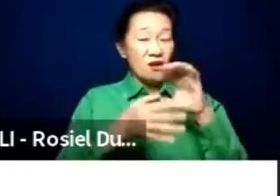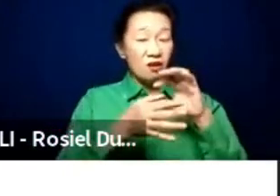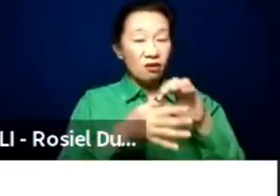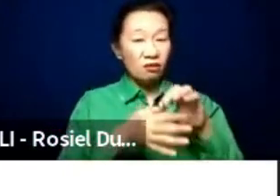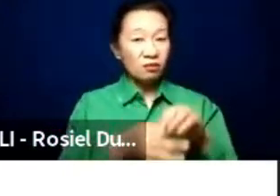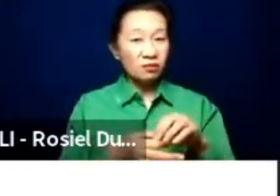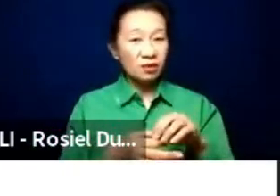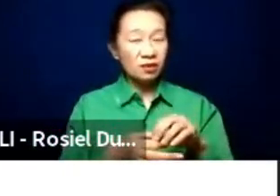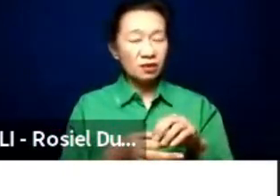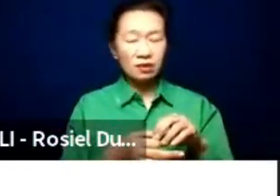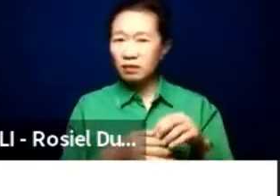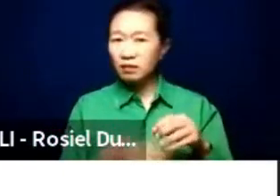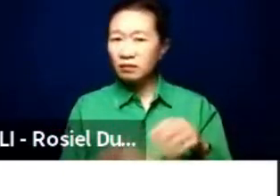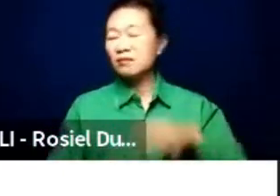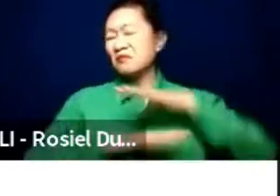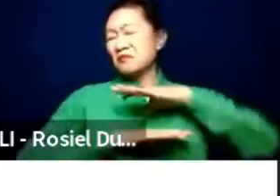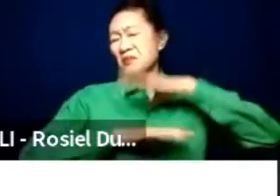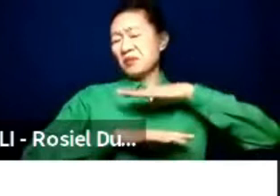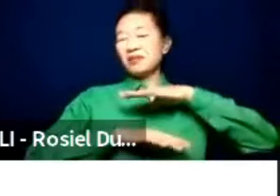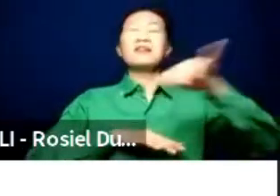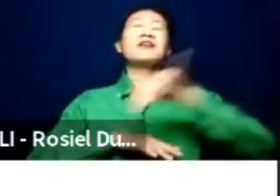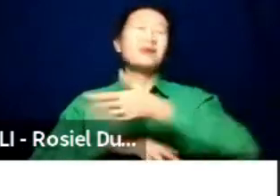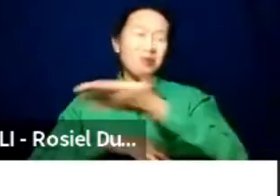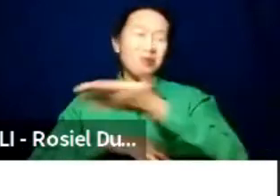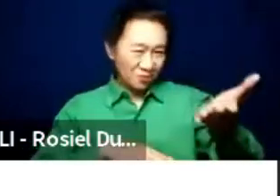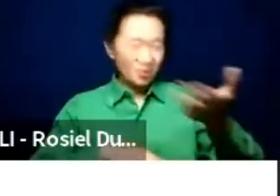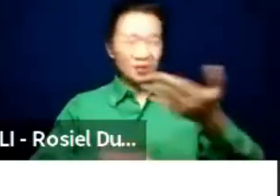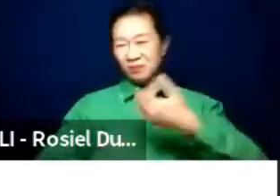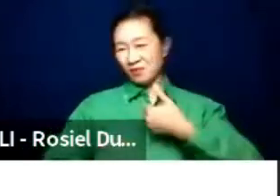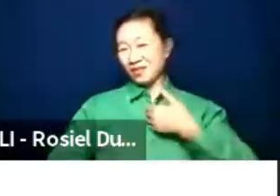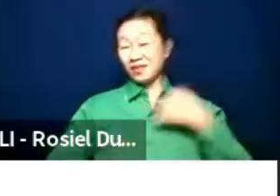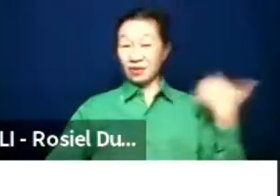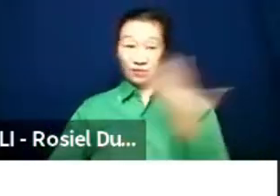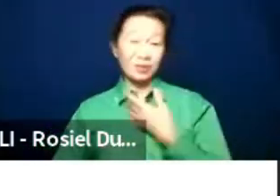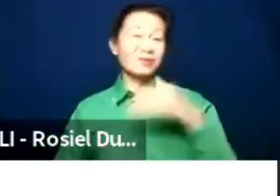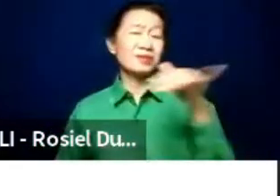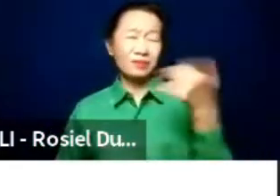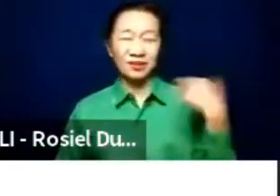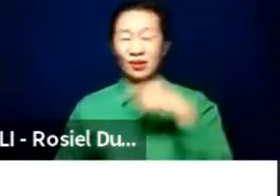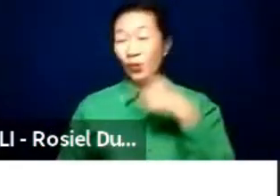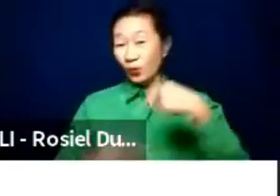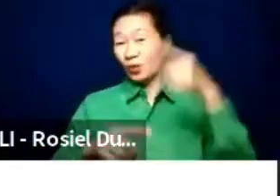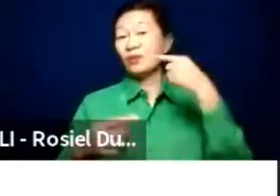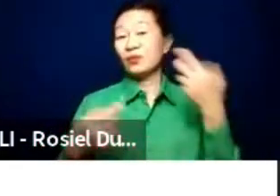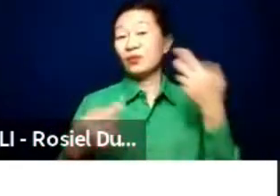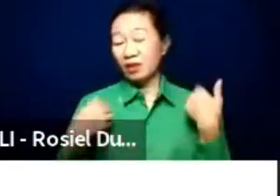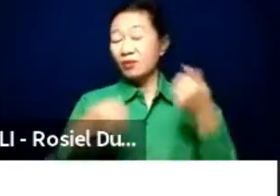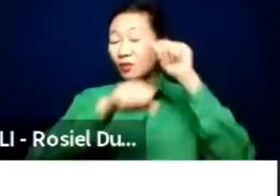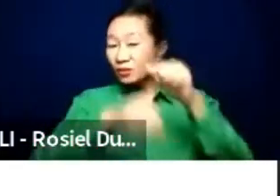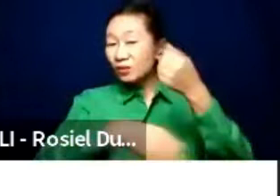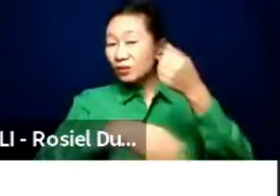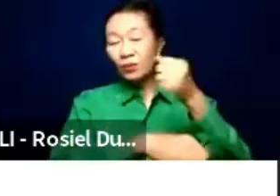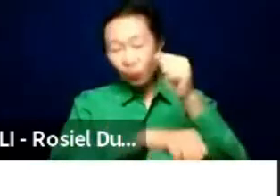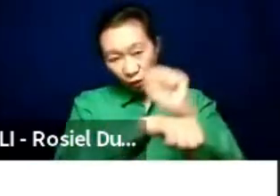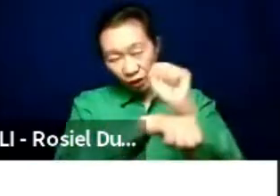sense of fulfillment and happiness. Just like you and I, tayo, ganun din tayo. Pag may trabaho tayo and we are able to contribute, we're able to